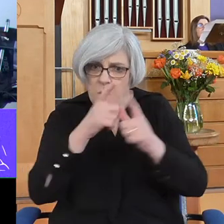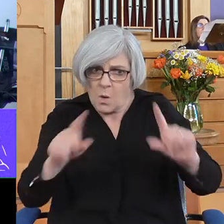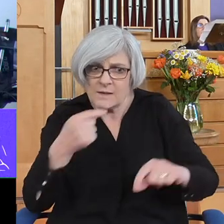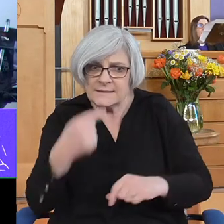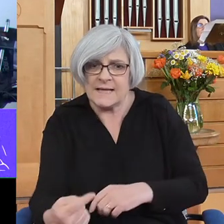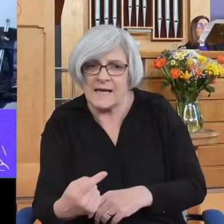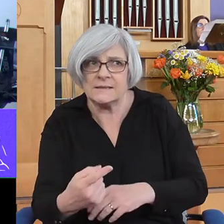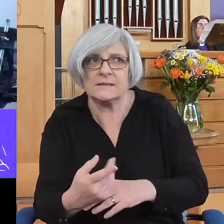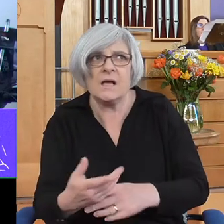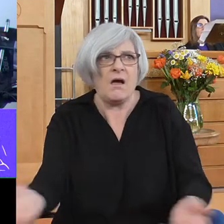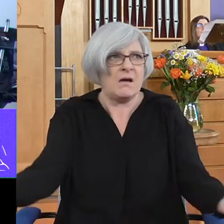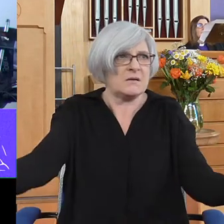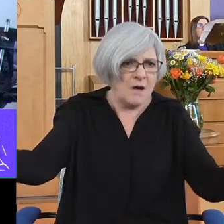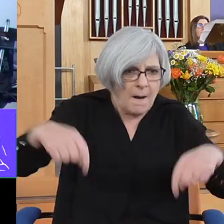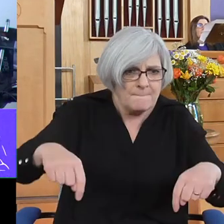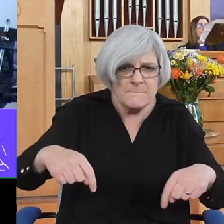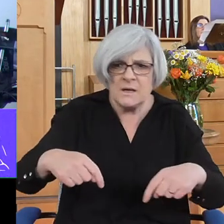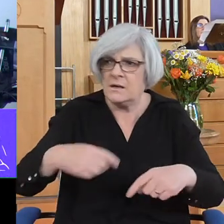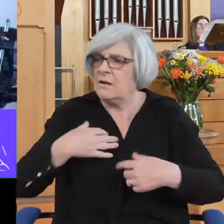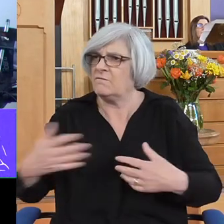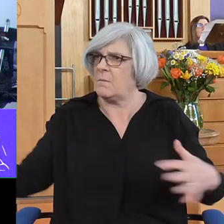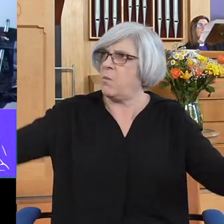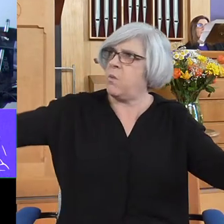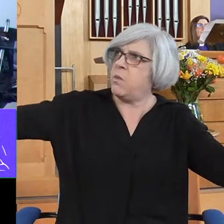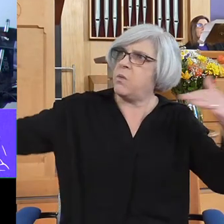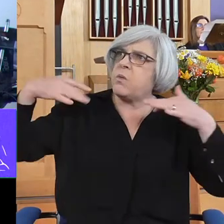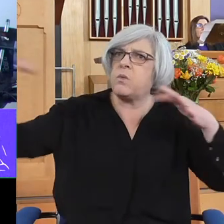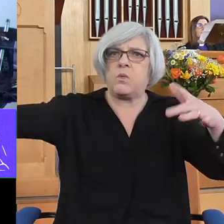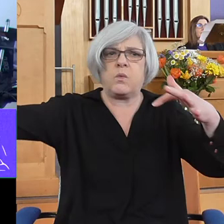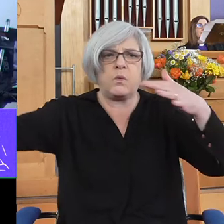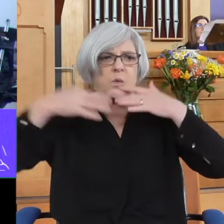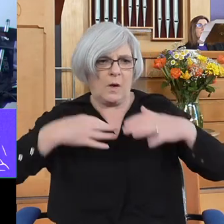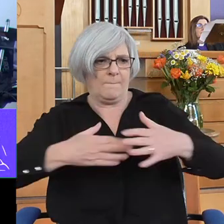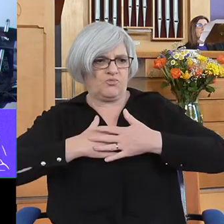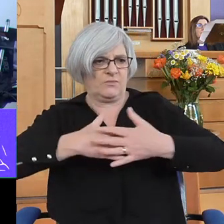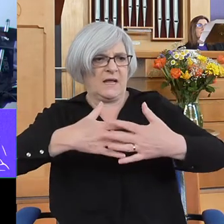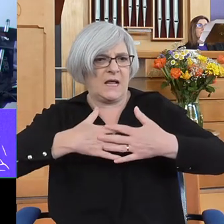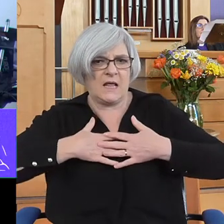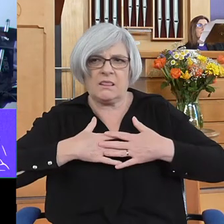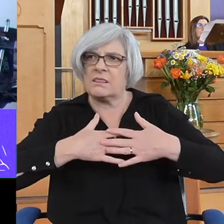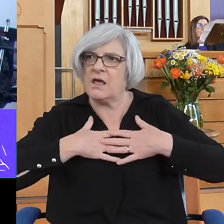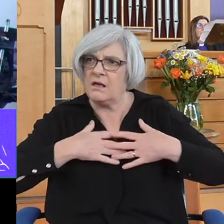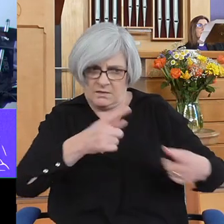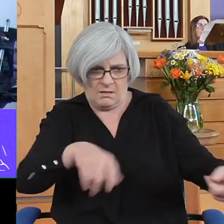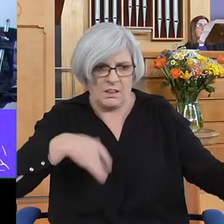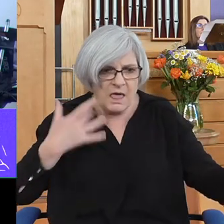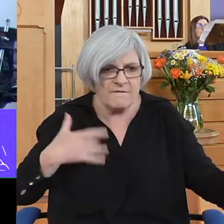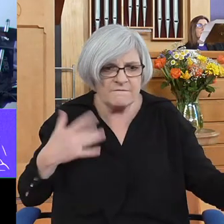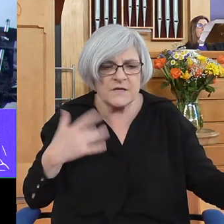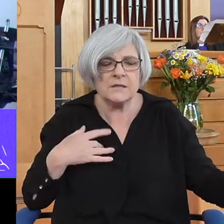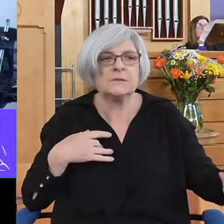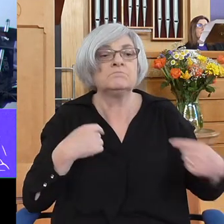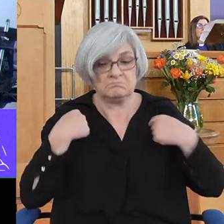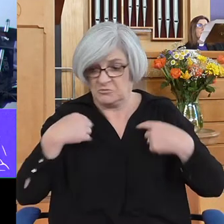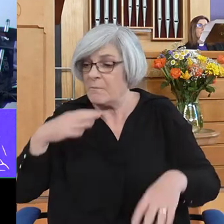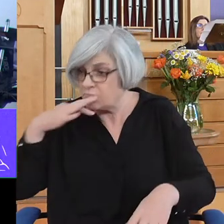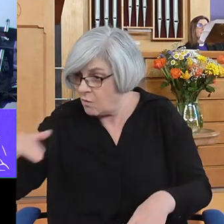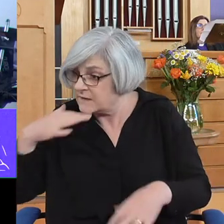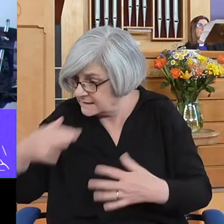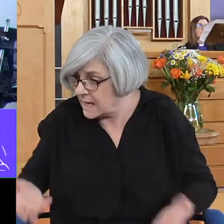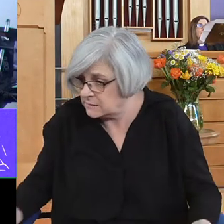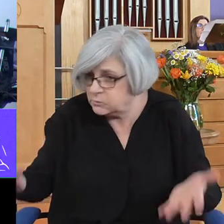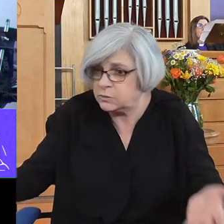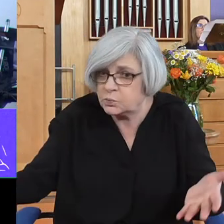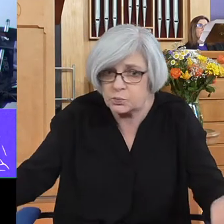says, Come, breath from the four winds, and breathe into these slain, that they may live. So I prophesied as